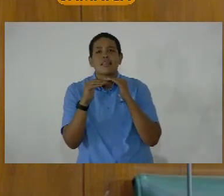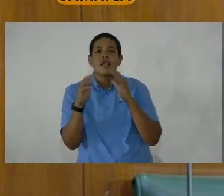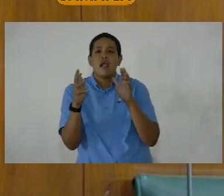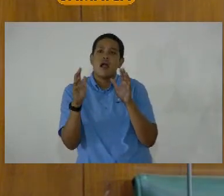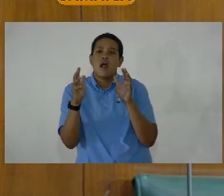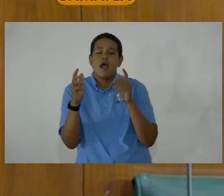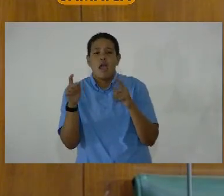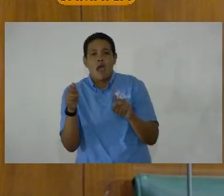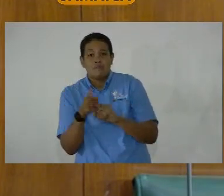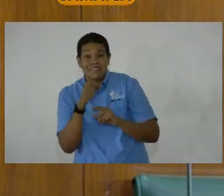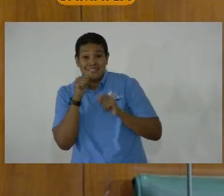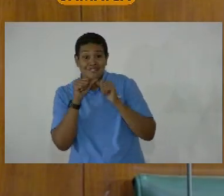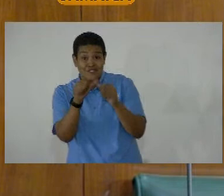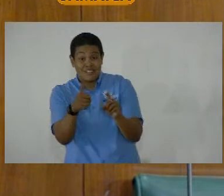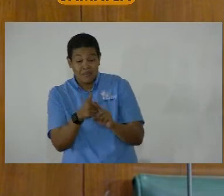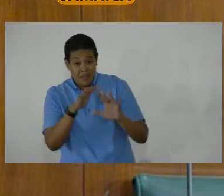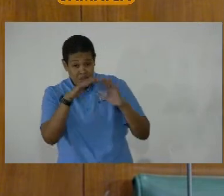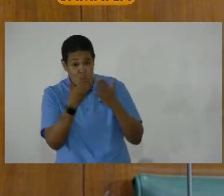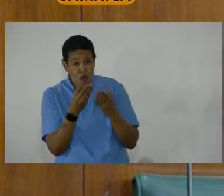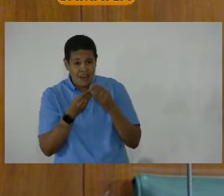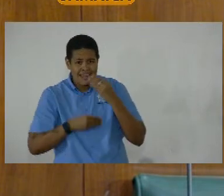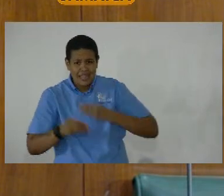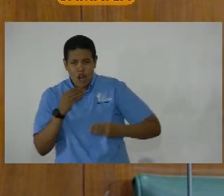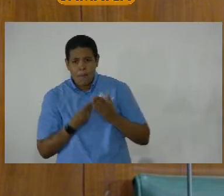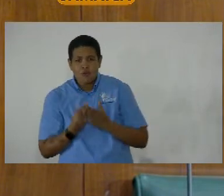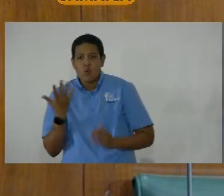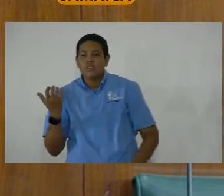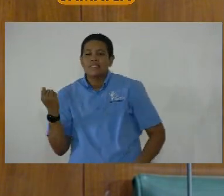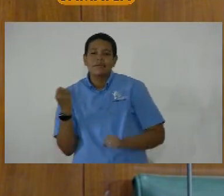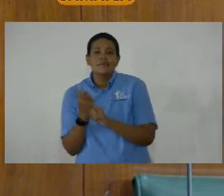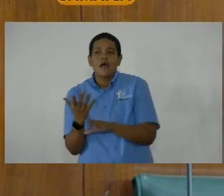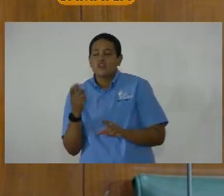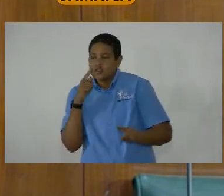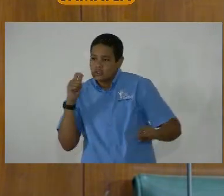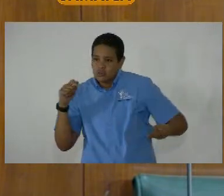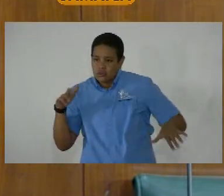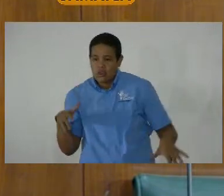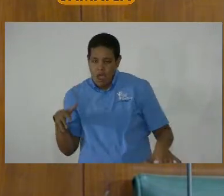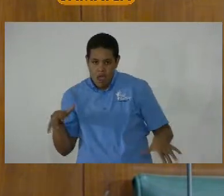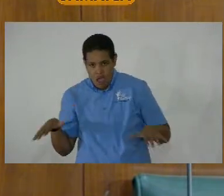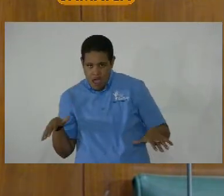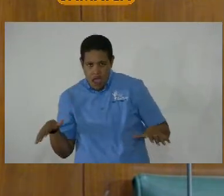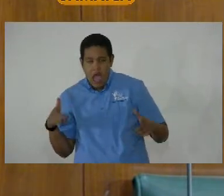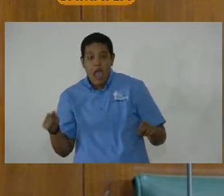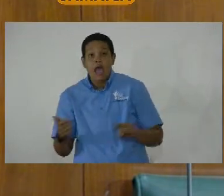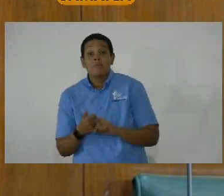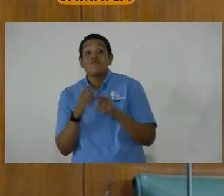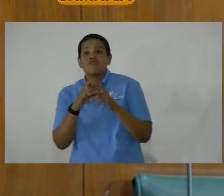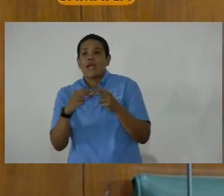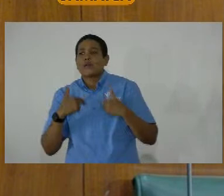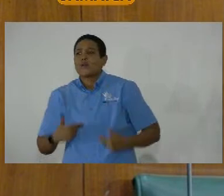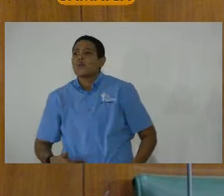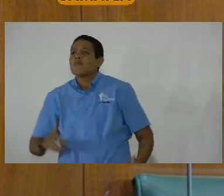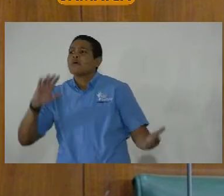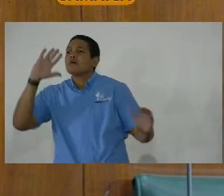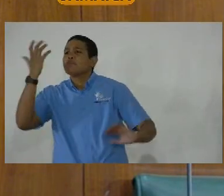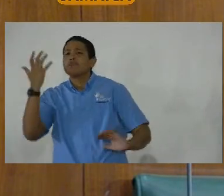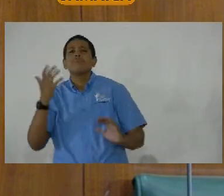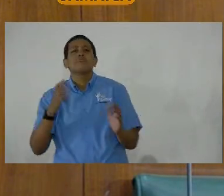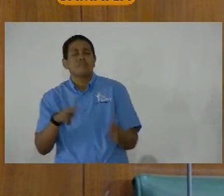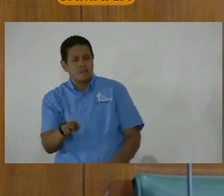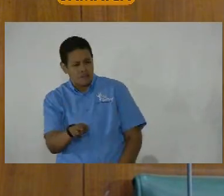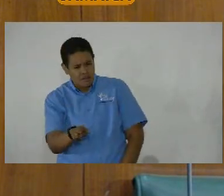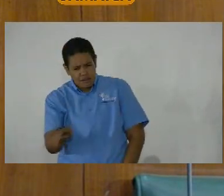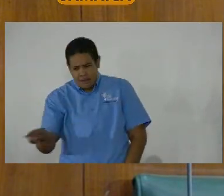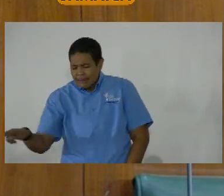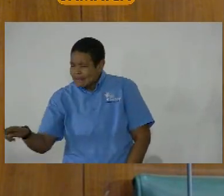sustainability of the world economic growth amidst a humanitarian crisis, Madam Speaker, where